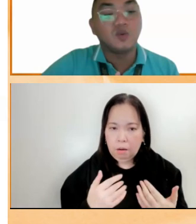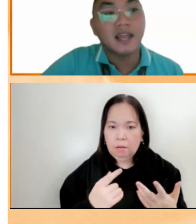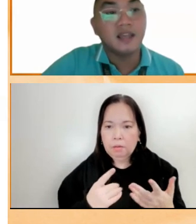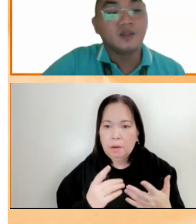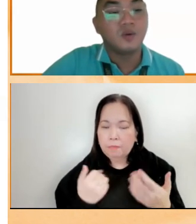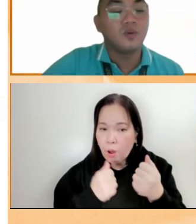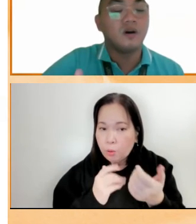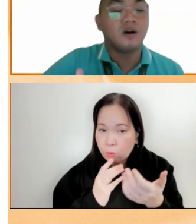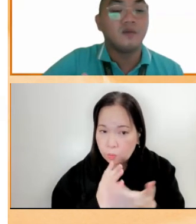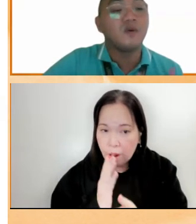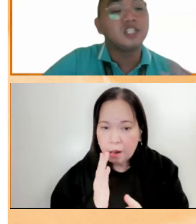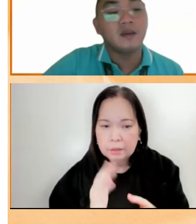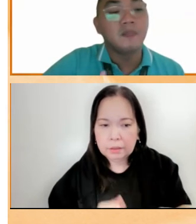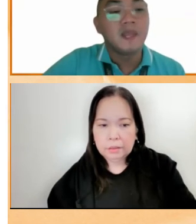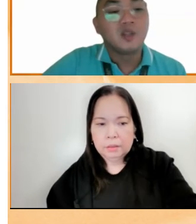will try